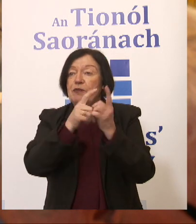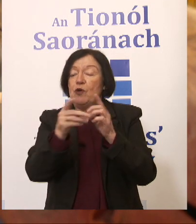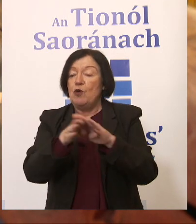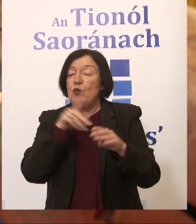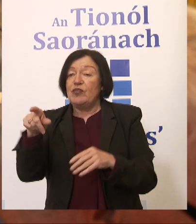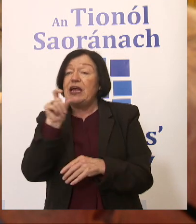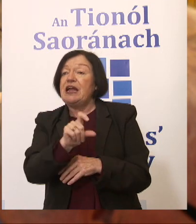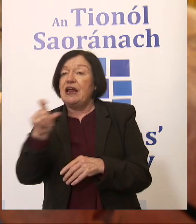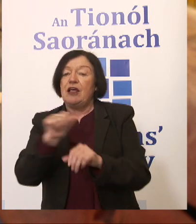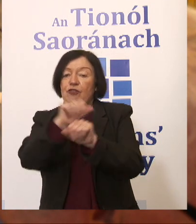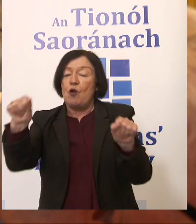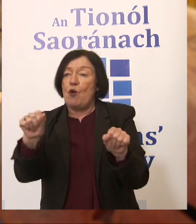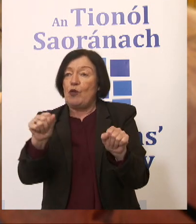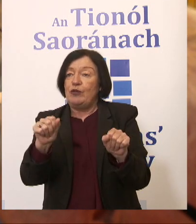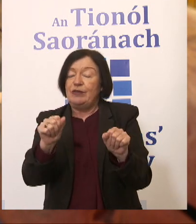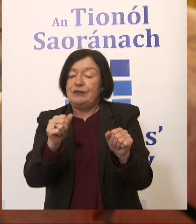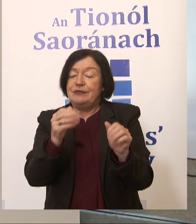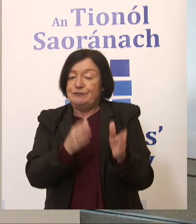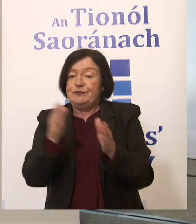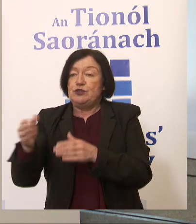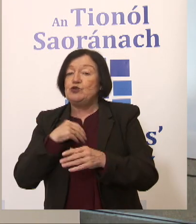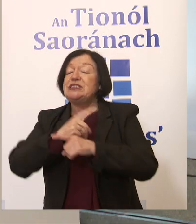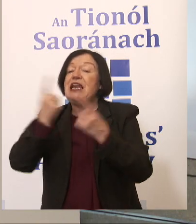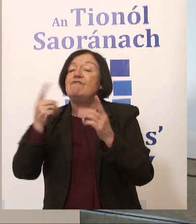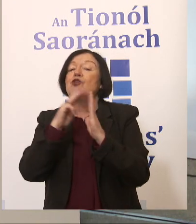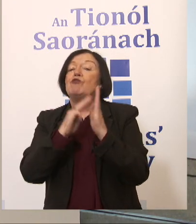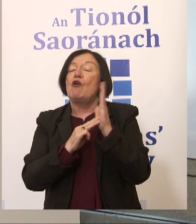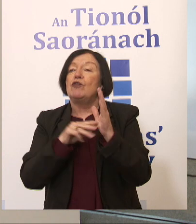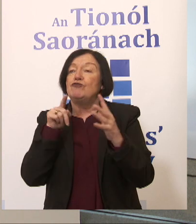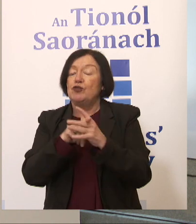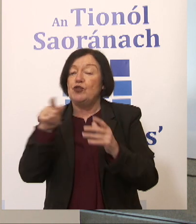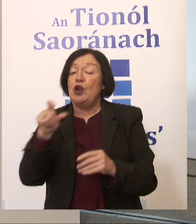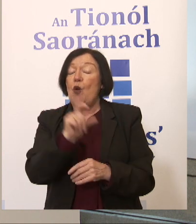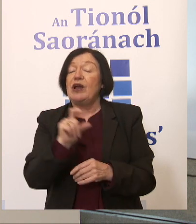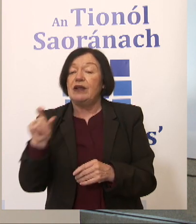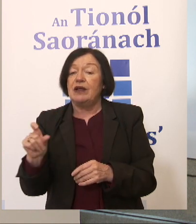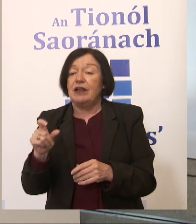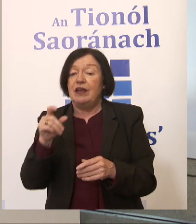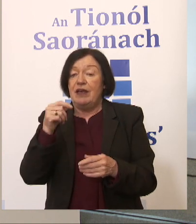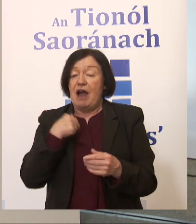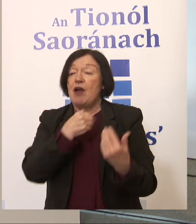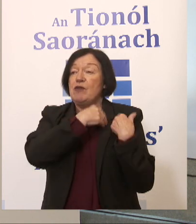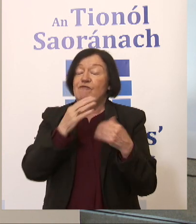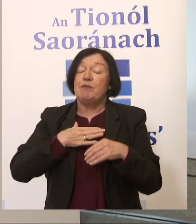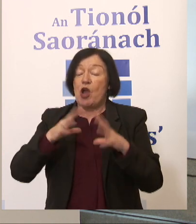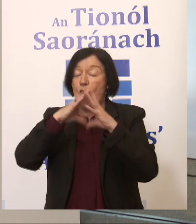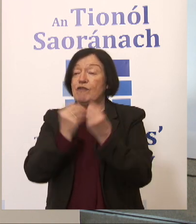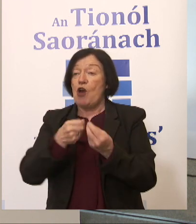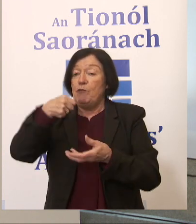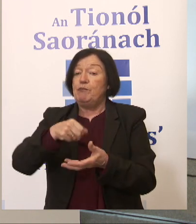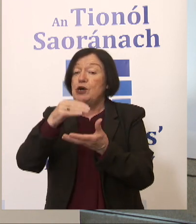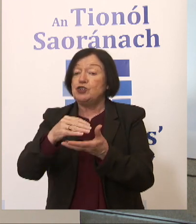local authorities in their own right to deliver their programmes through the local authorities. So I'm accountable for my overall budget and the